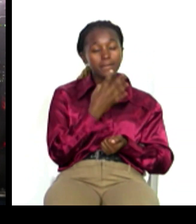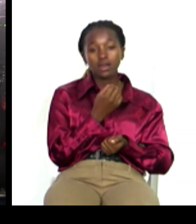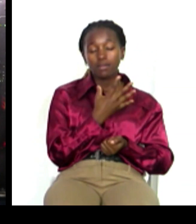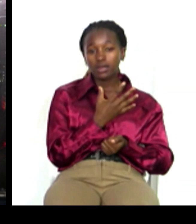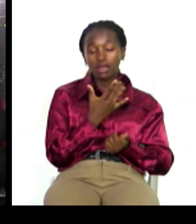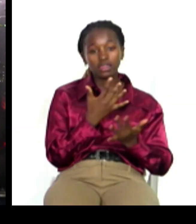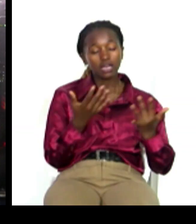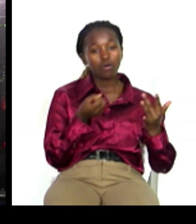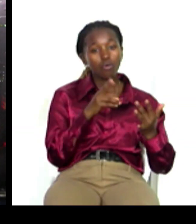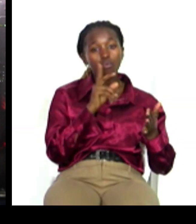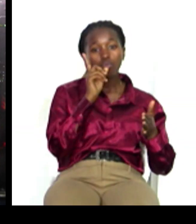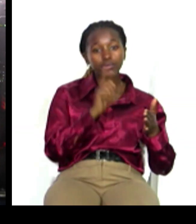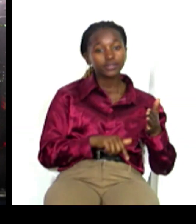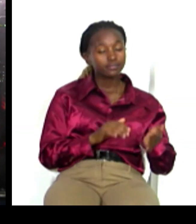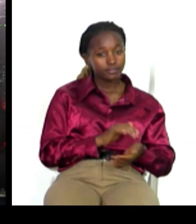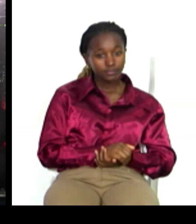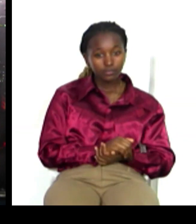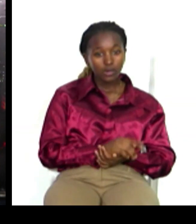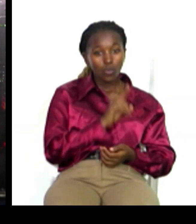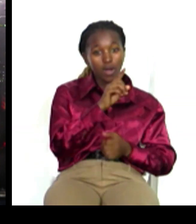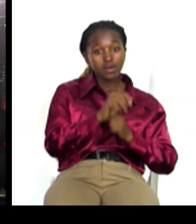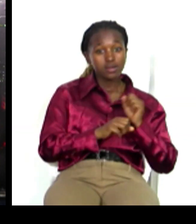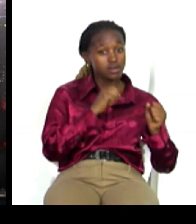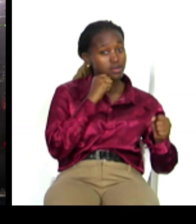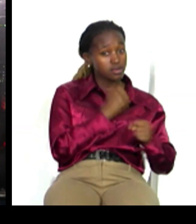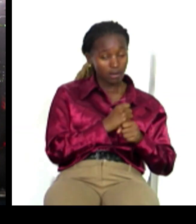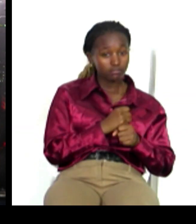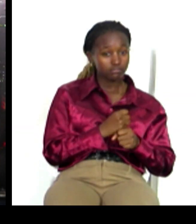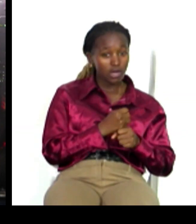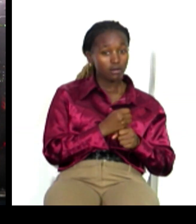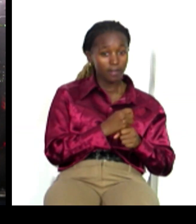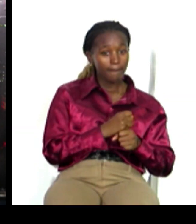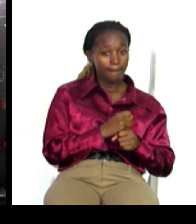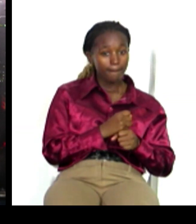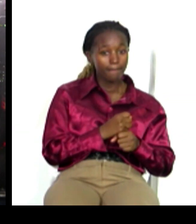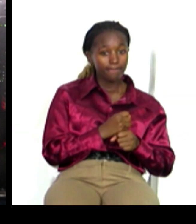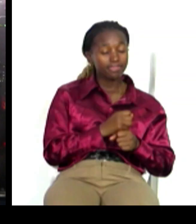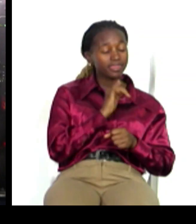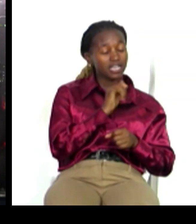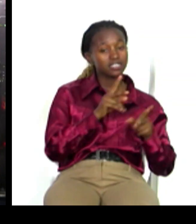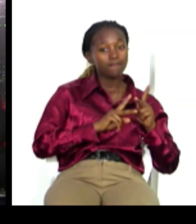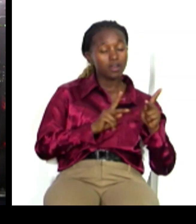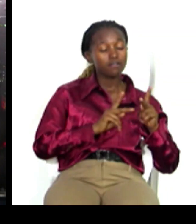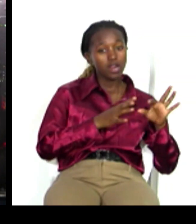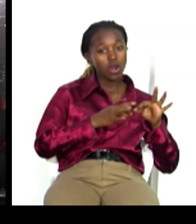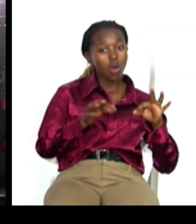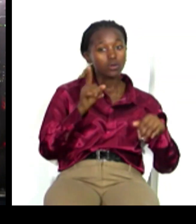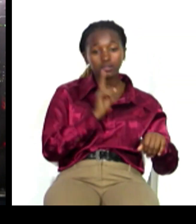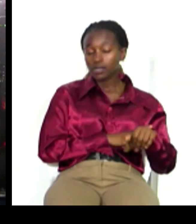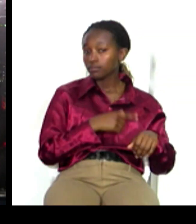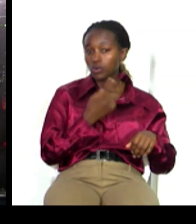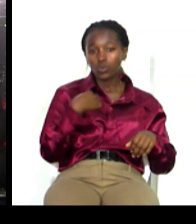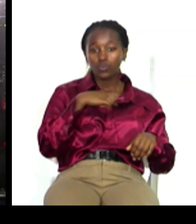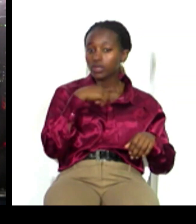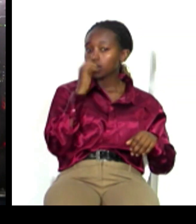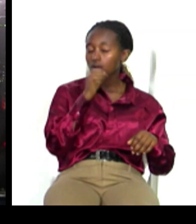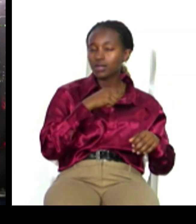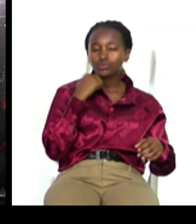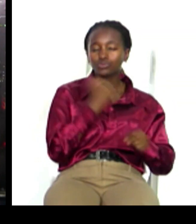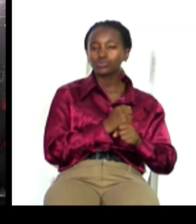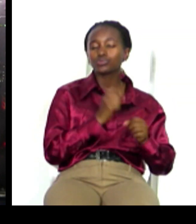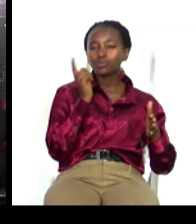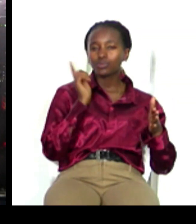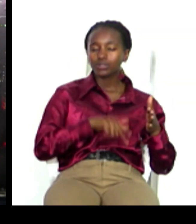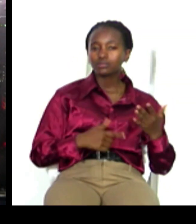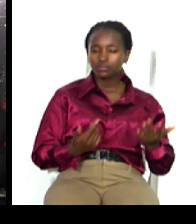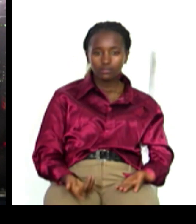I mean, 1 year for politics is a lot of time. Right now, John, That can change issues. Yes, it's going to change because right